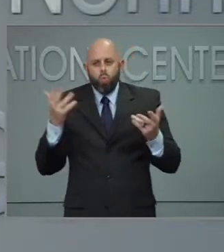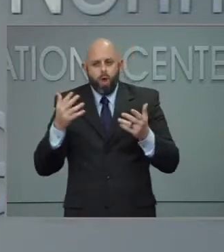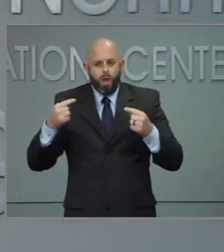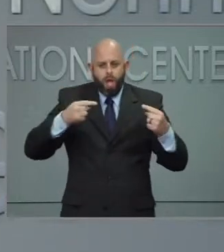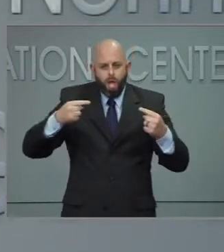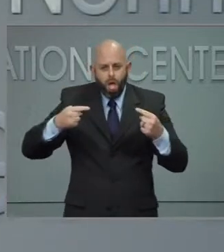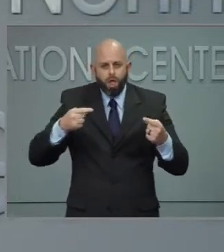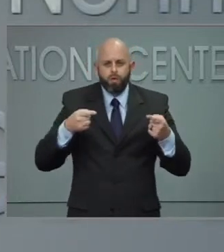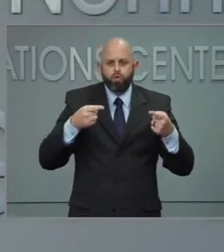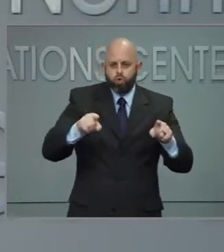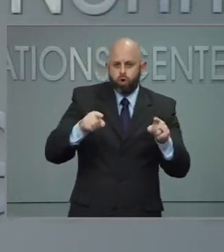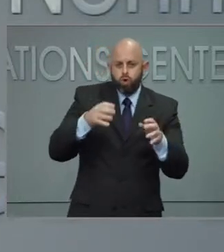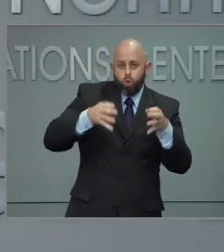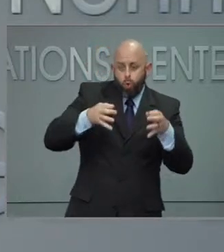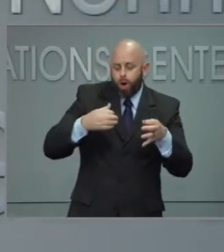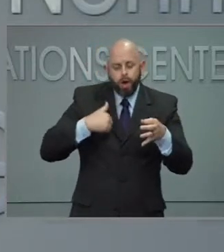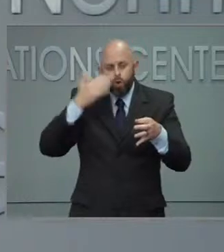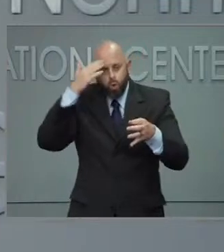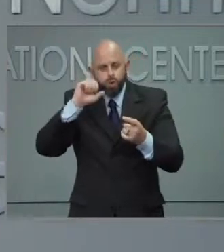don't know what the situation is.